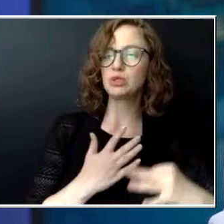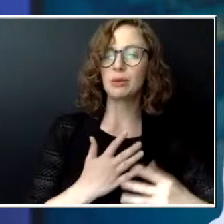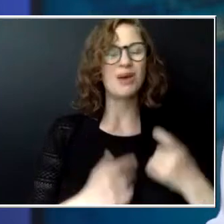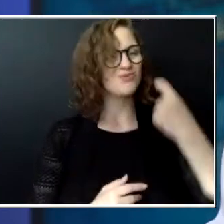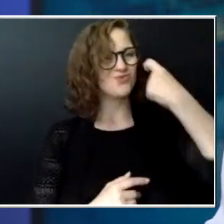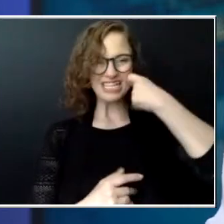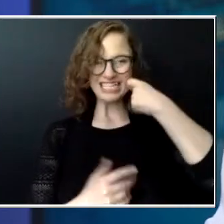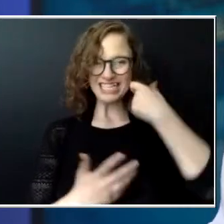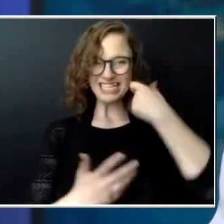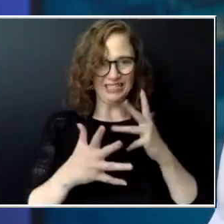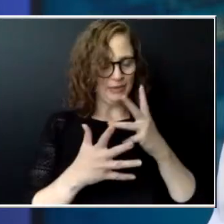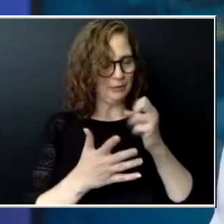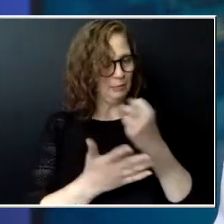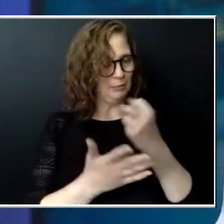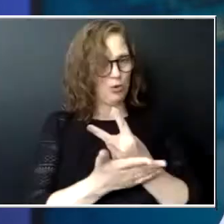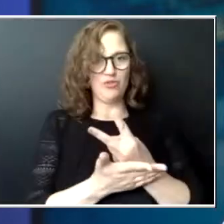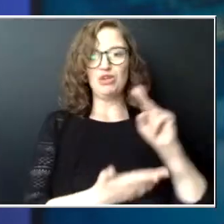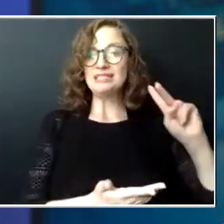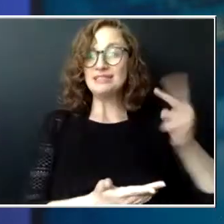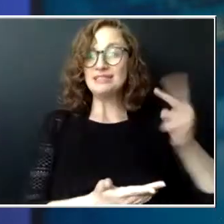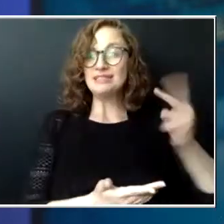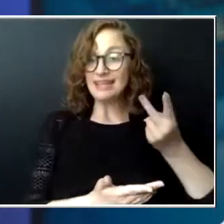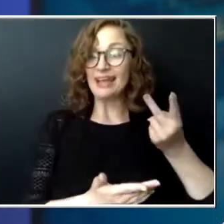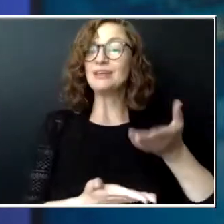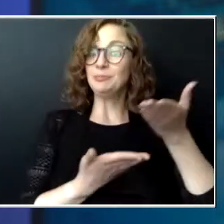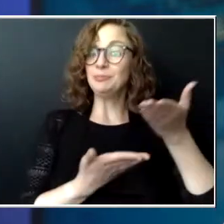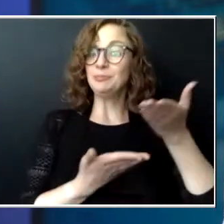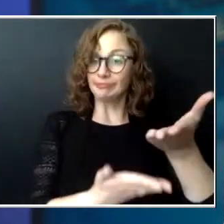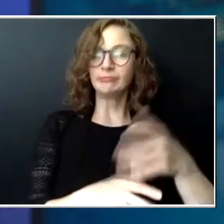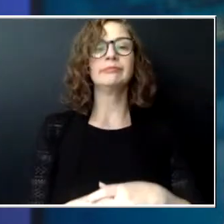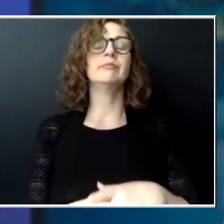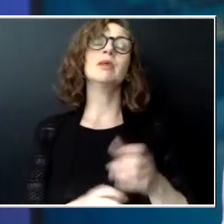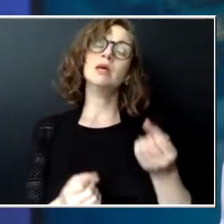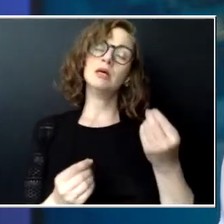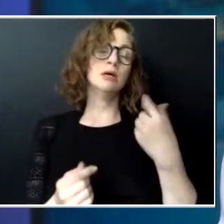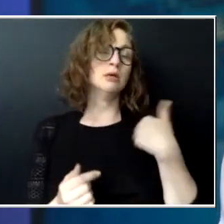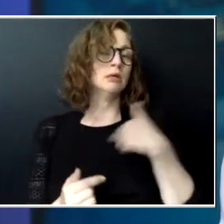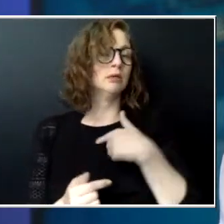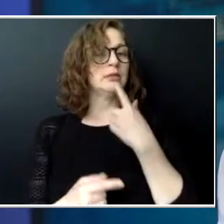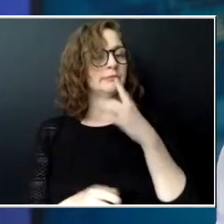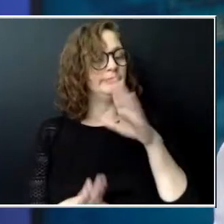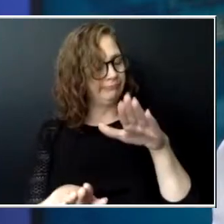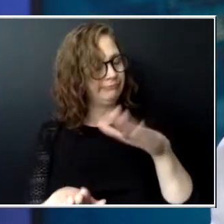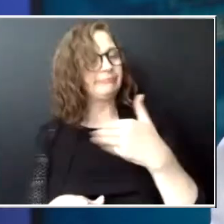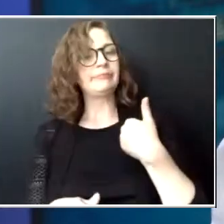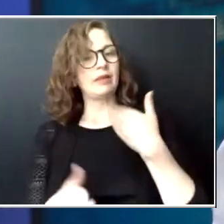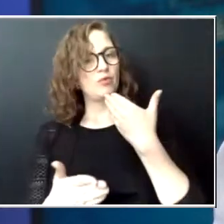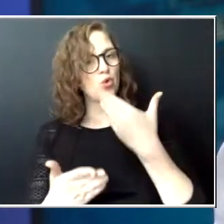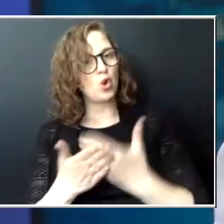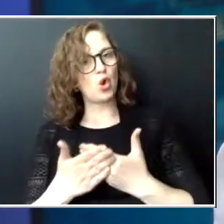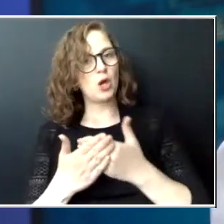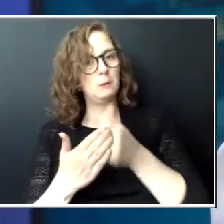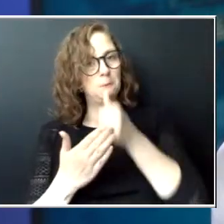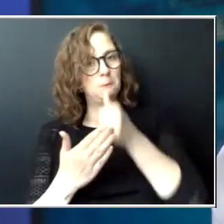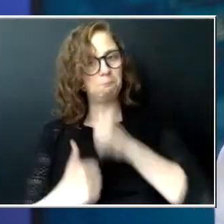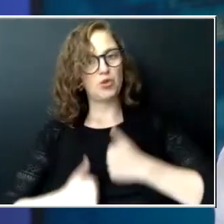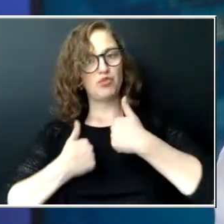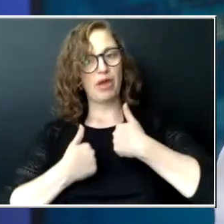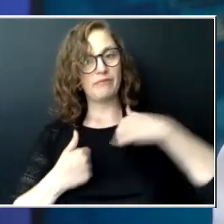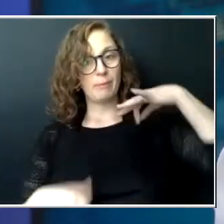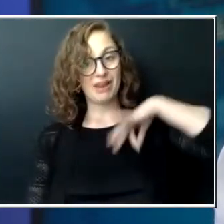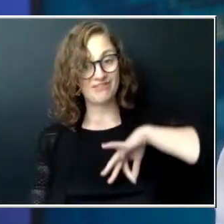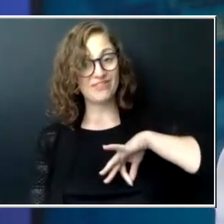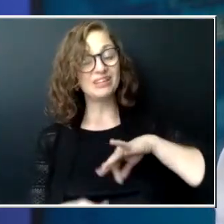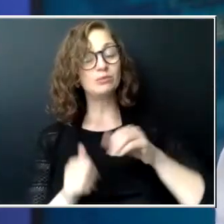the next thing that we would recommend. There's a survival benefit with this particular therapy. The ones that were approved was at that